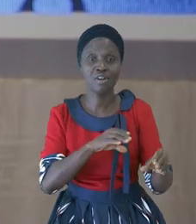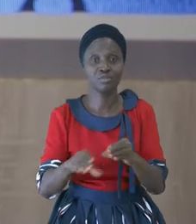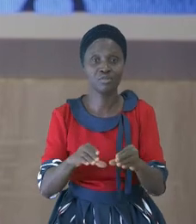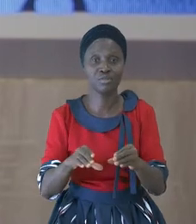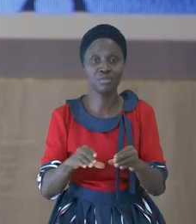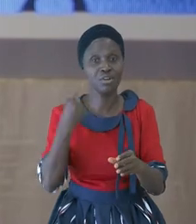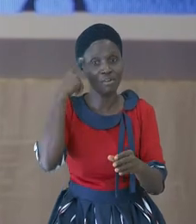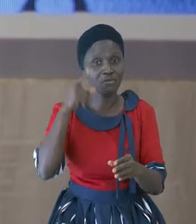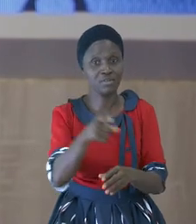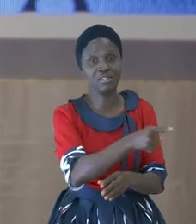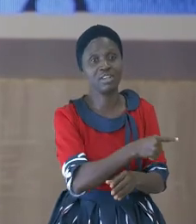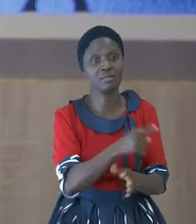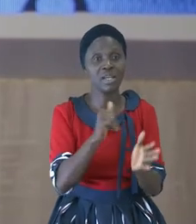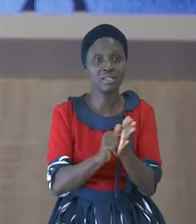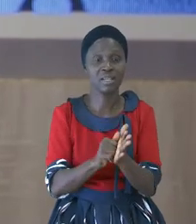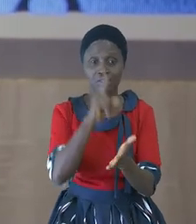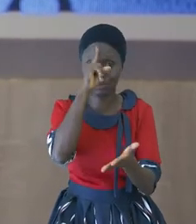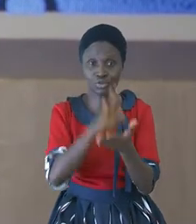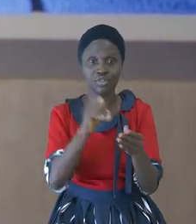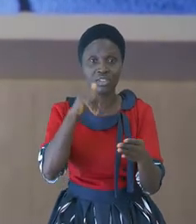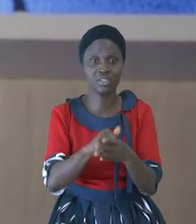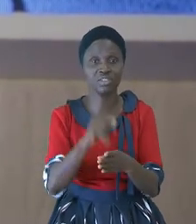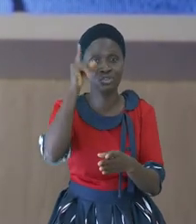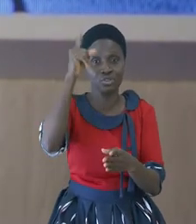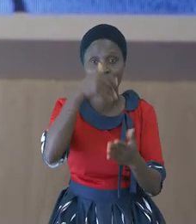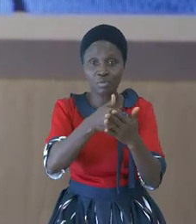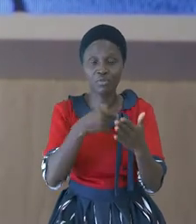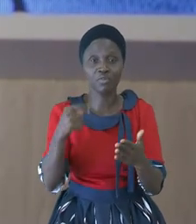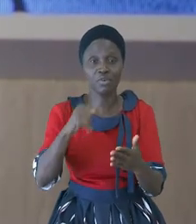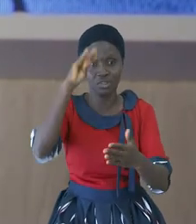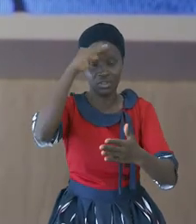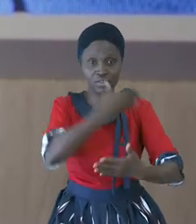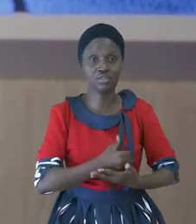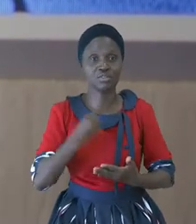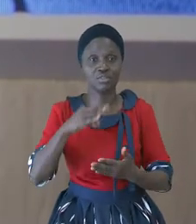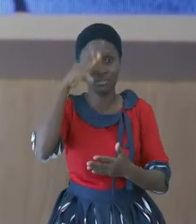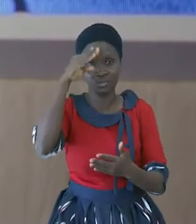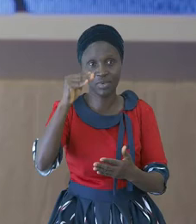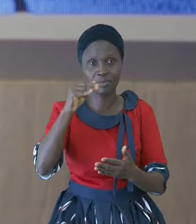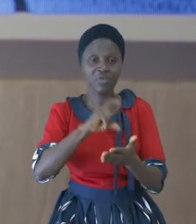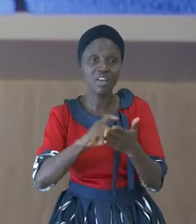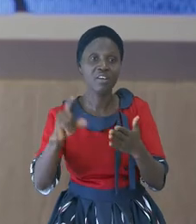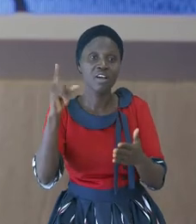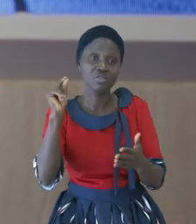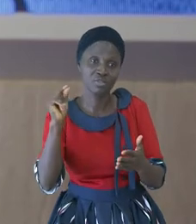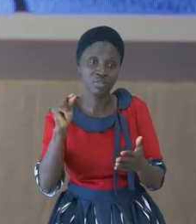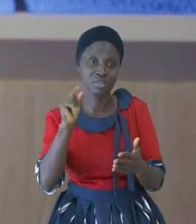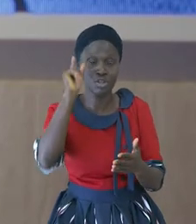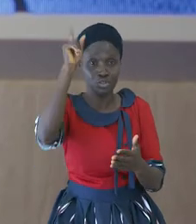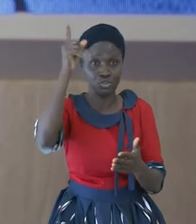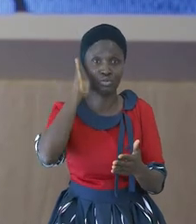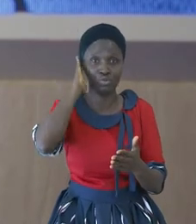the sons of men. Then in verse 20, it says in verse 20, thou shalt hide